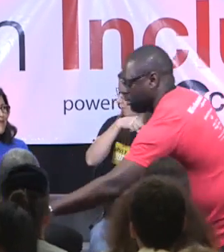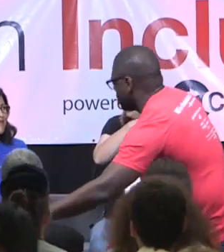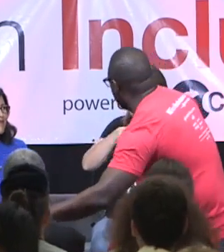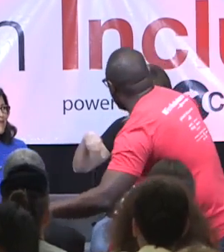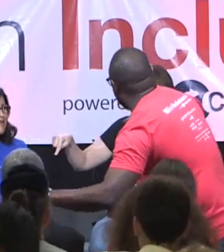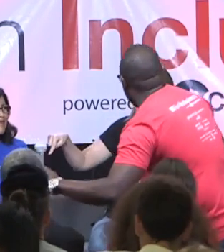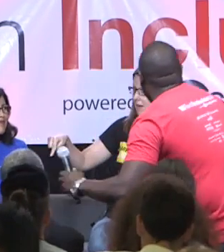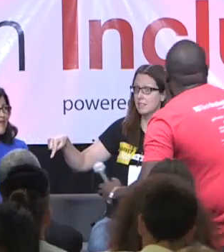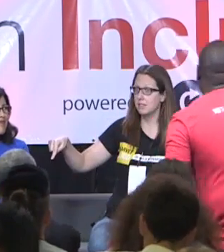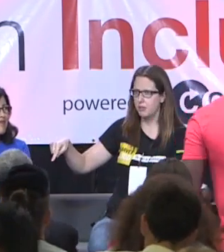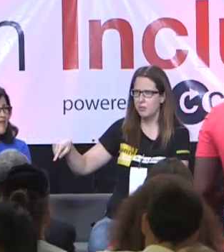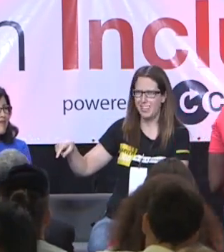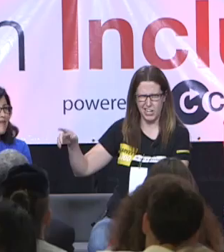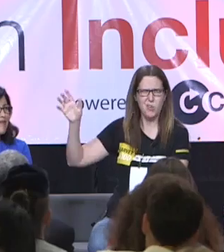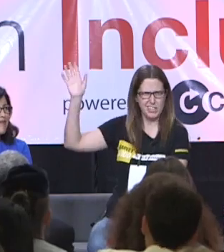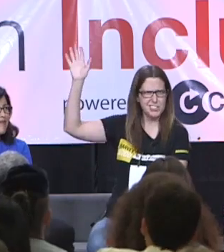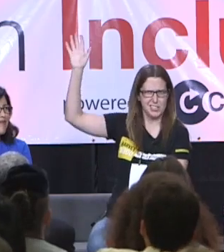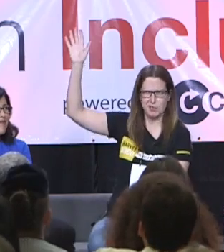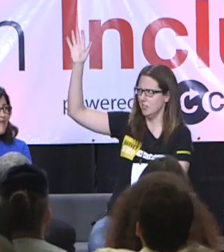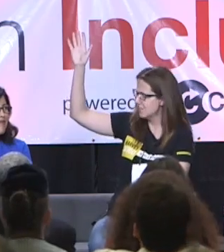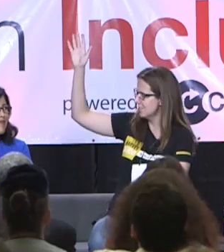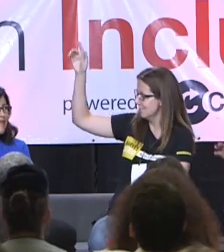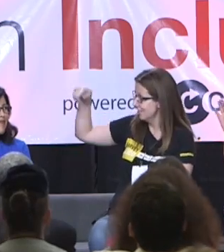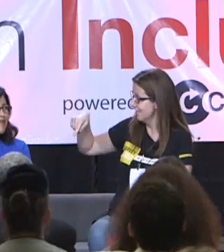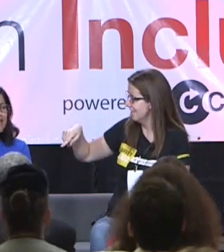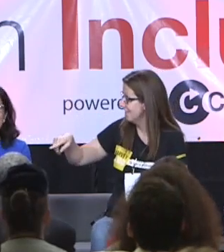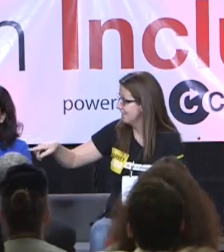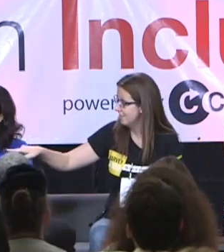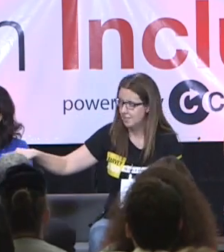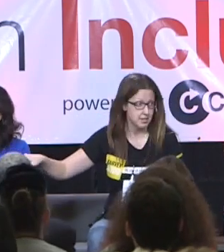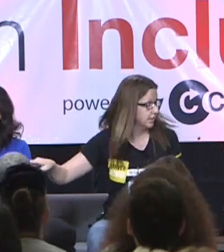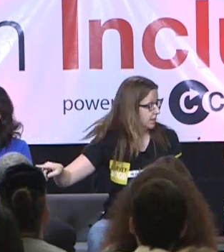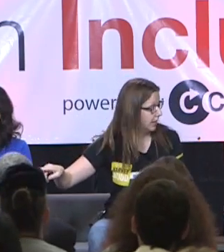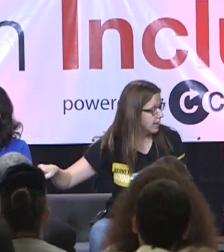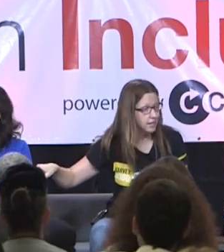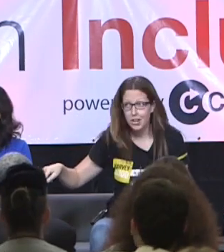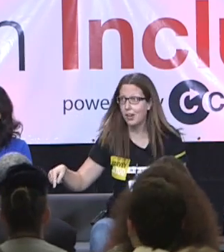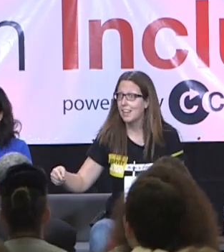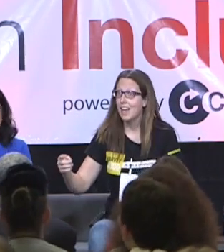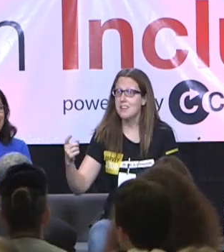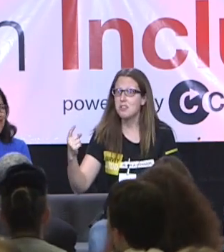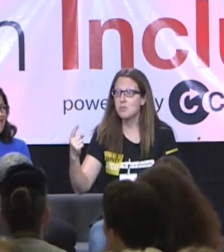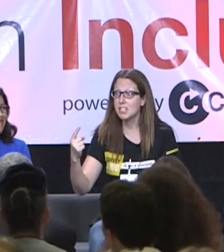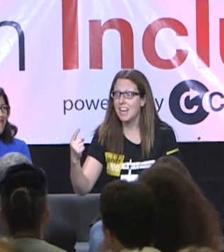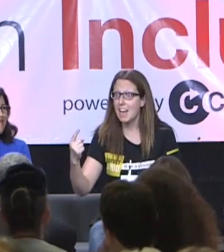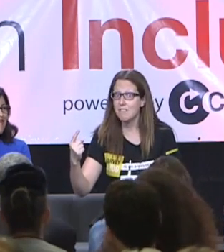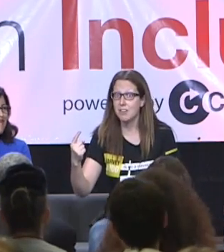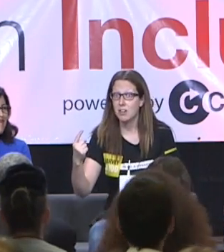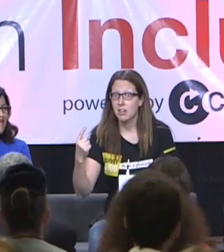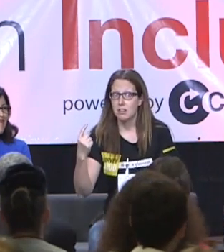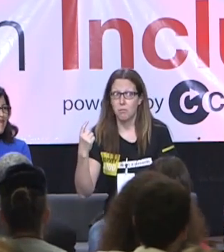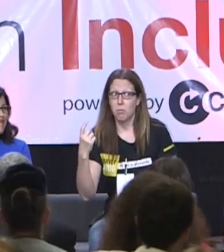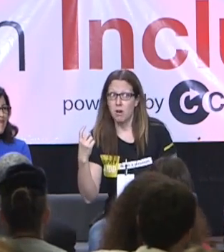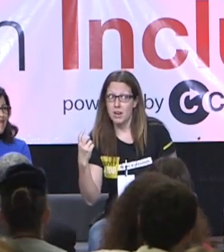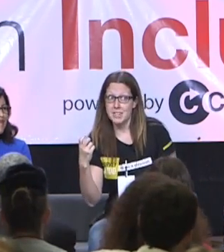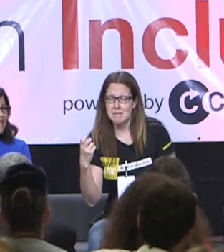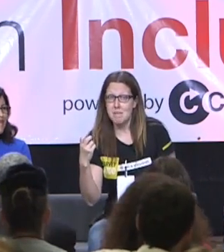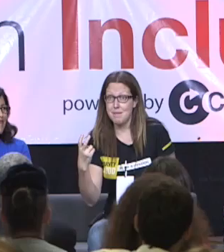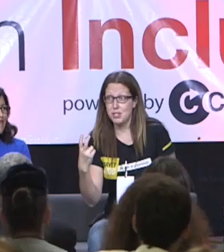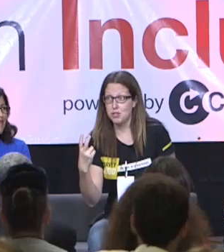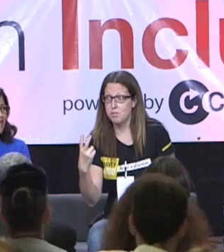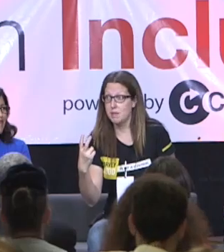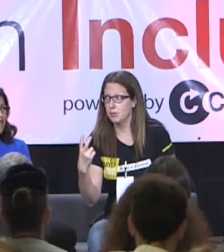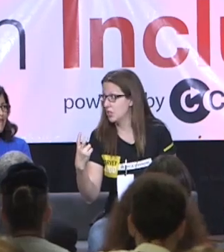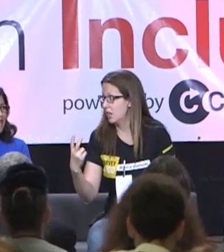hand if on the panel if you're like, oh, I could talk about this. Yeah? Okay, and then we're going to have